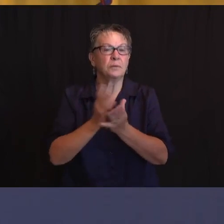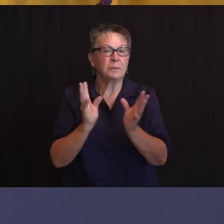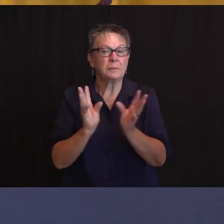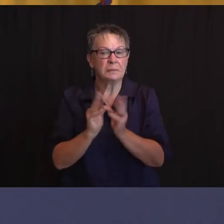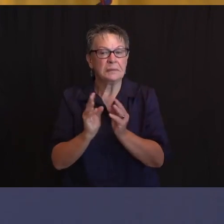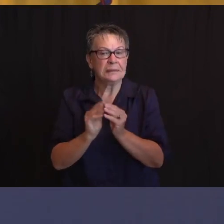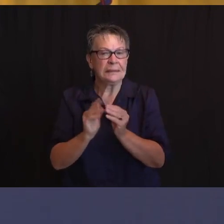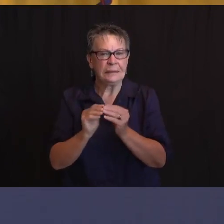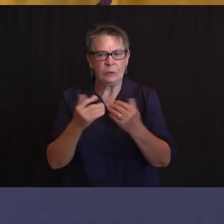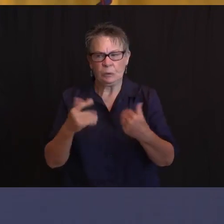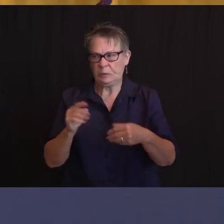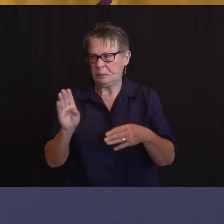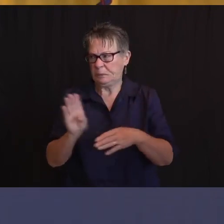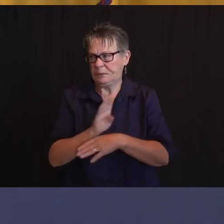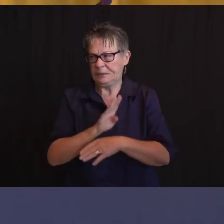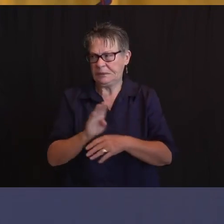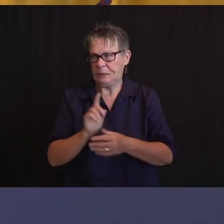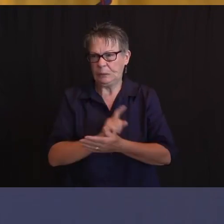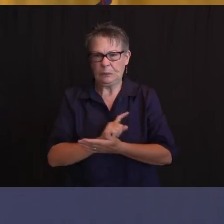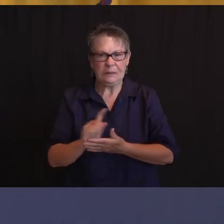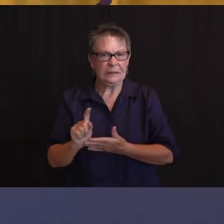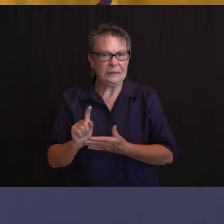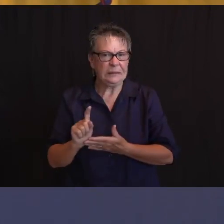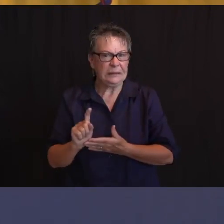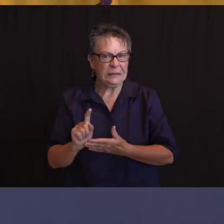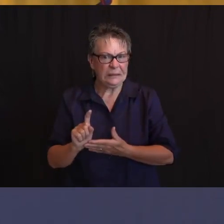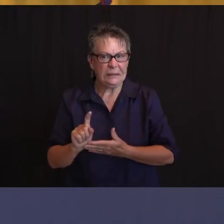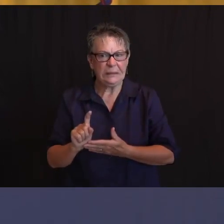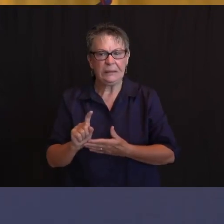everybody. Judy, you all right with that? Let